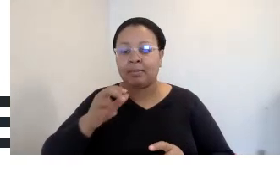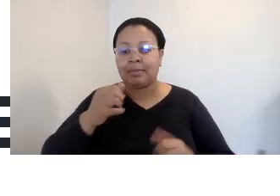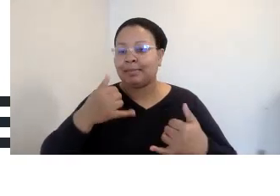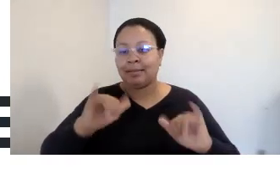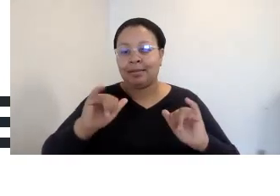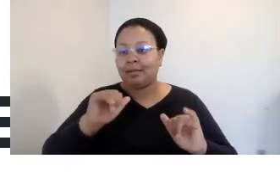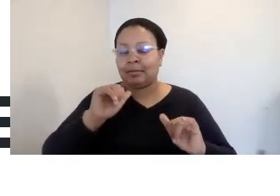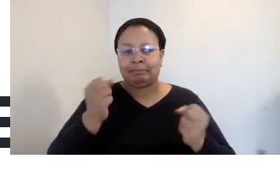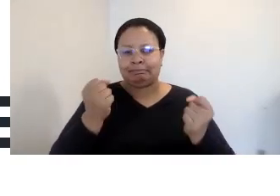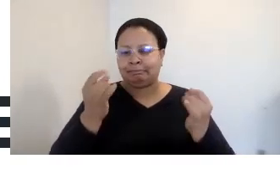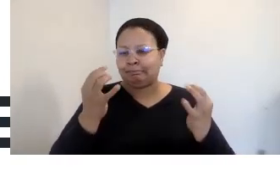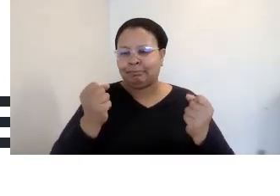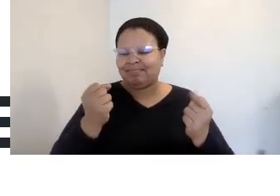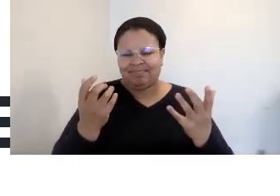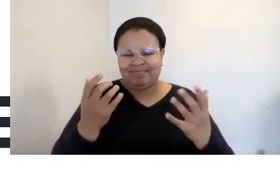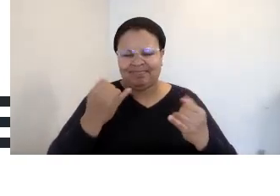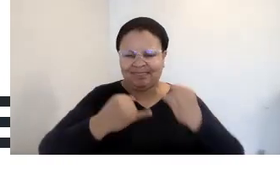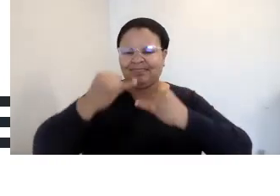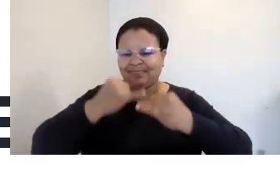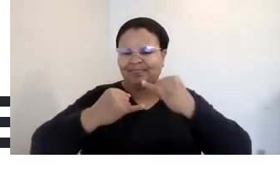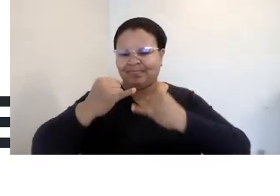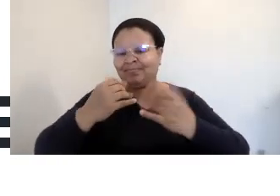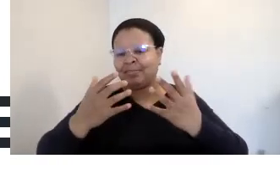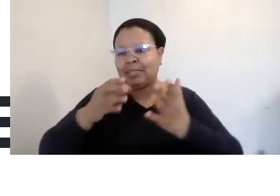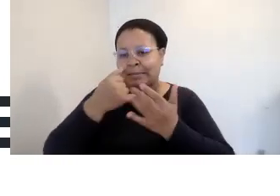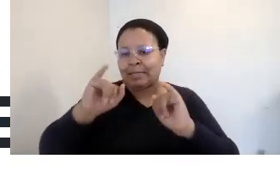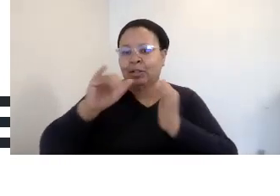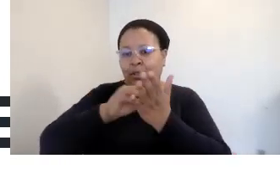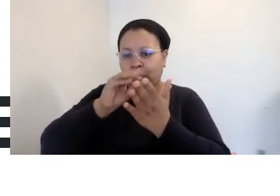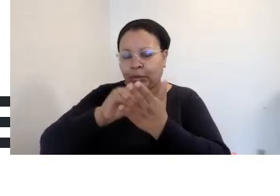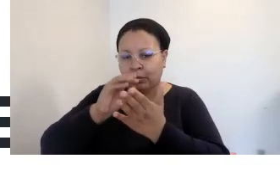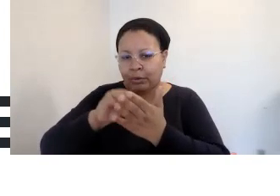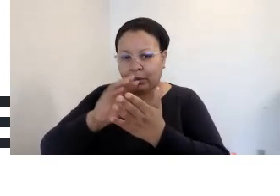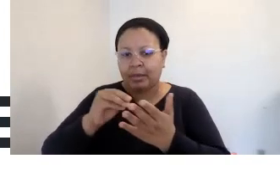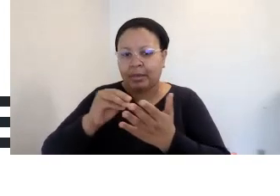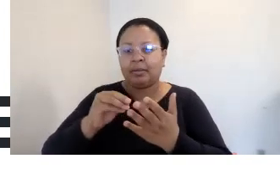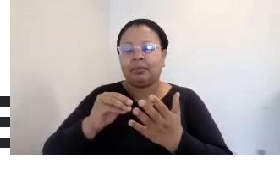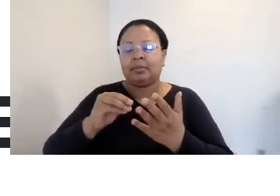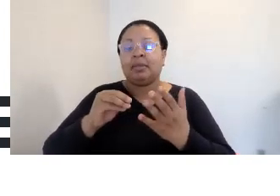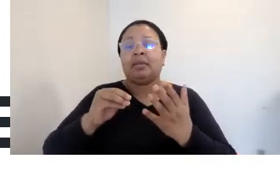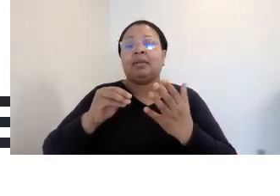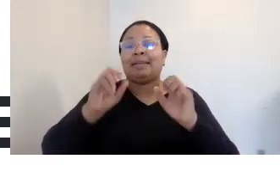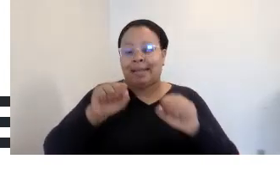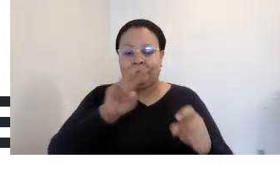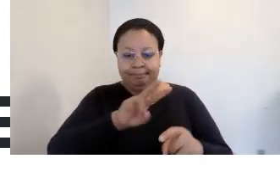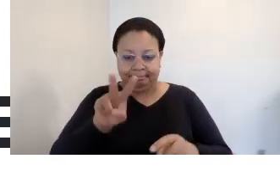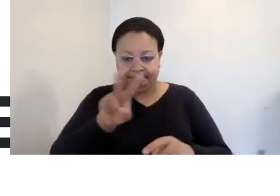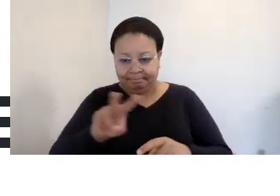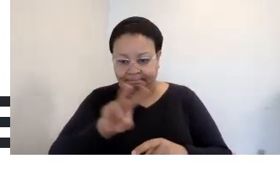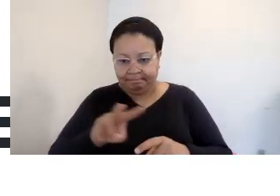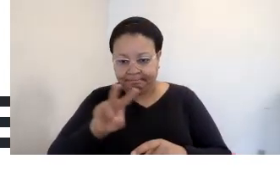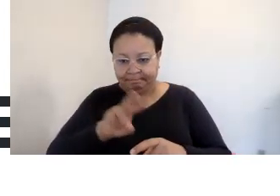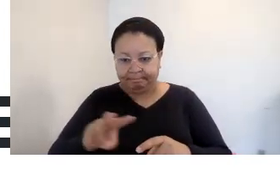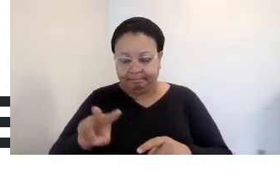but are fluent in written English. Have transcripts of events, and create